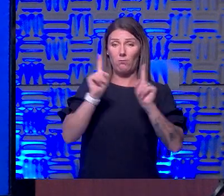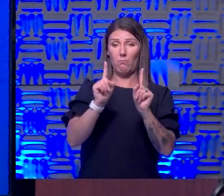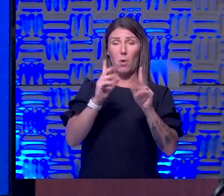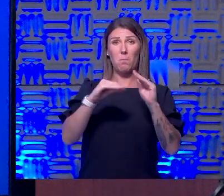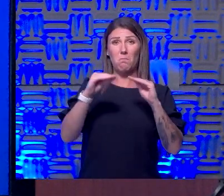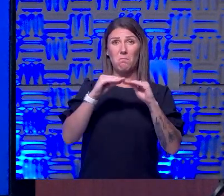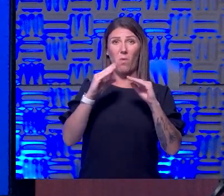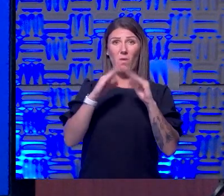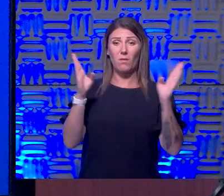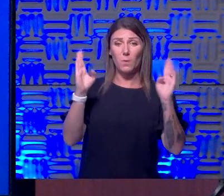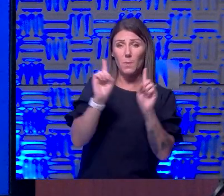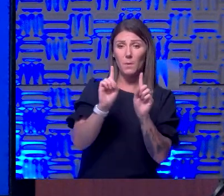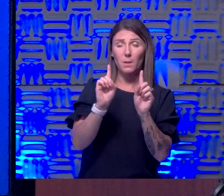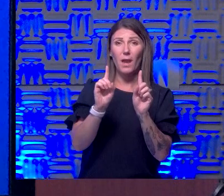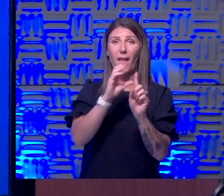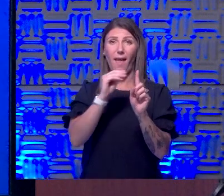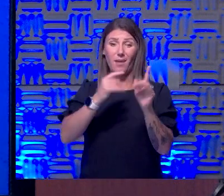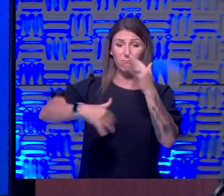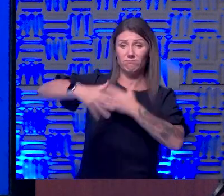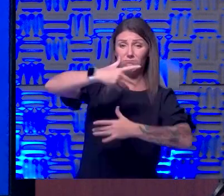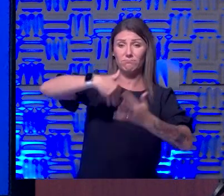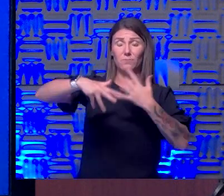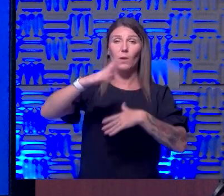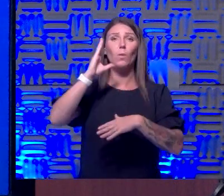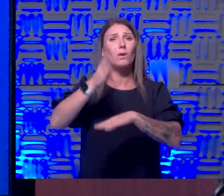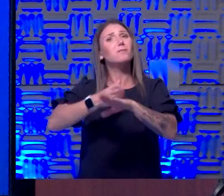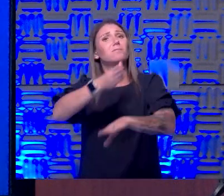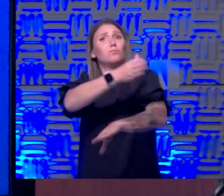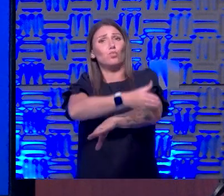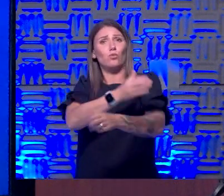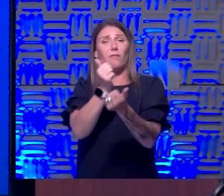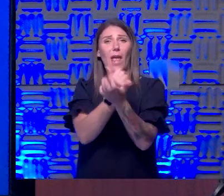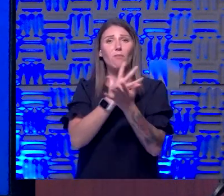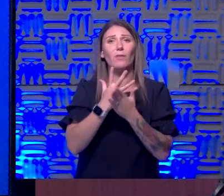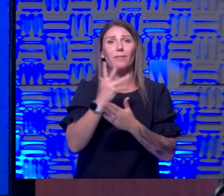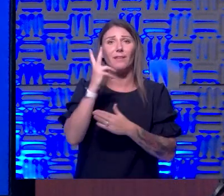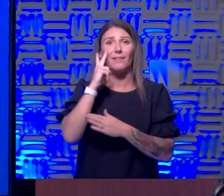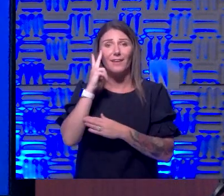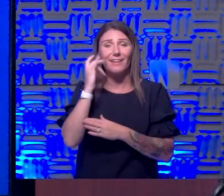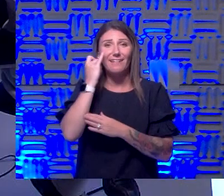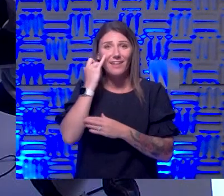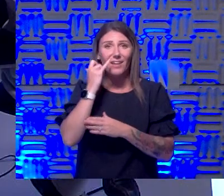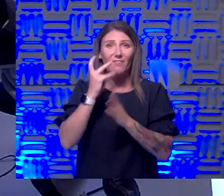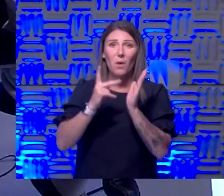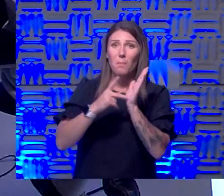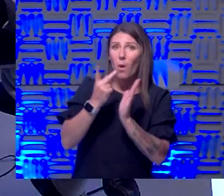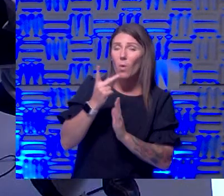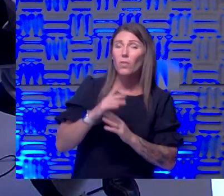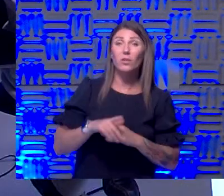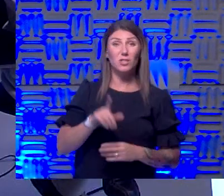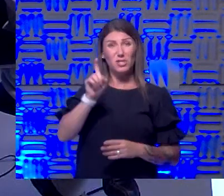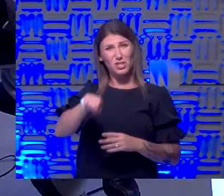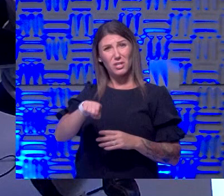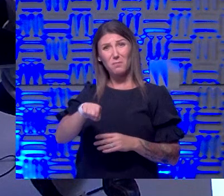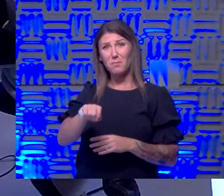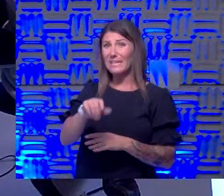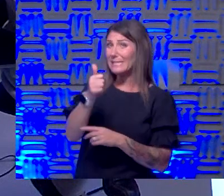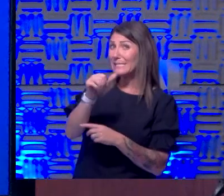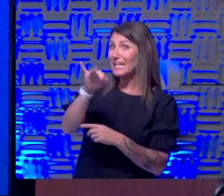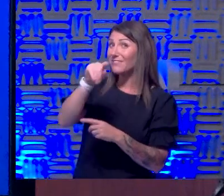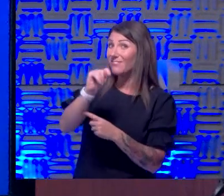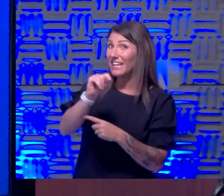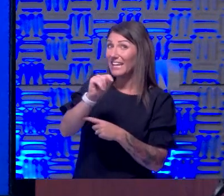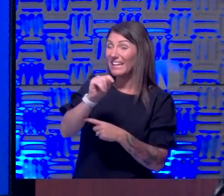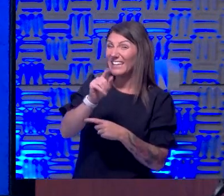other, then that is going to really improve things a whole lot. So should it be 10 feet instead of 6 feet? Well, the reason why I